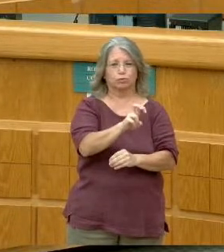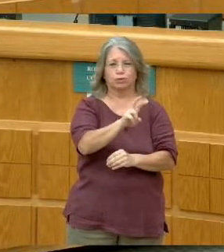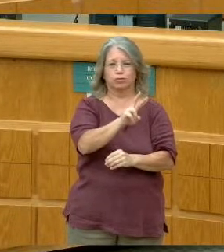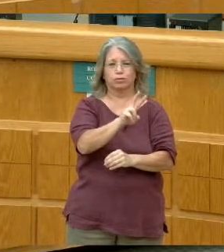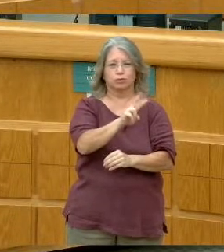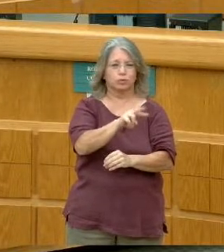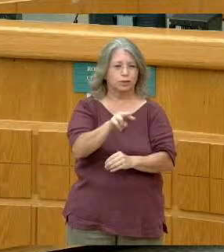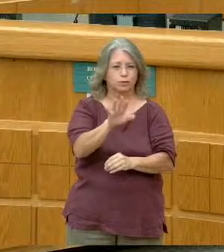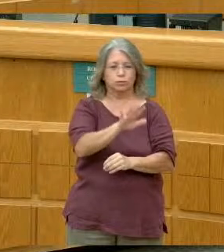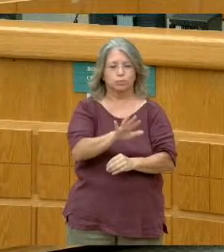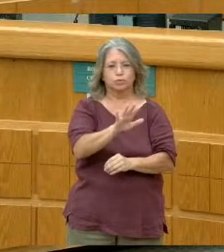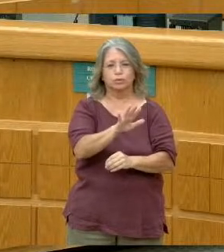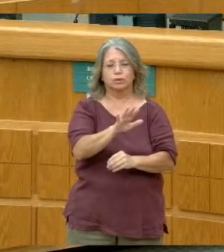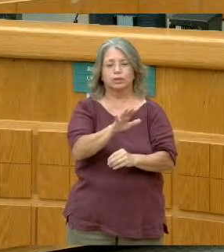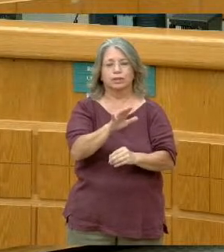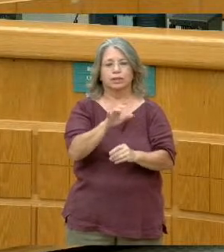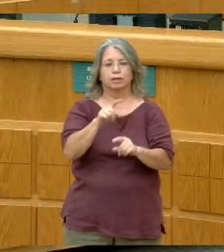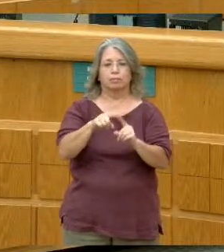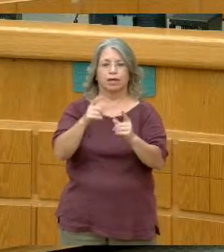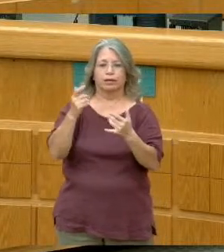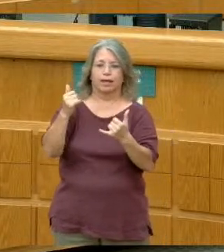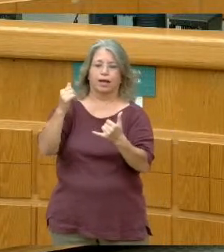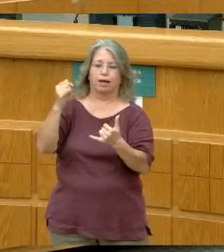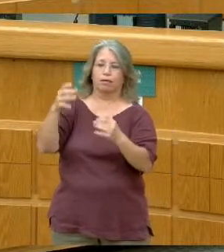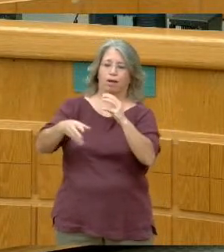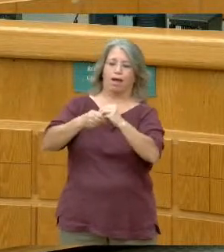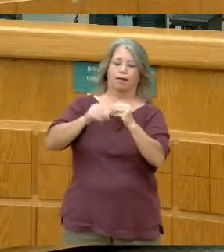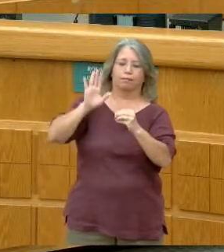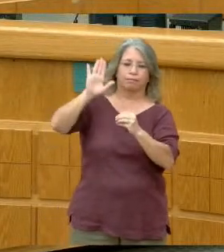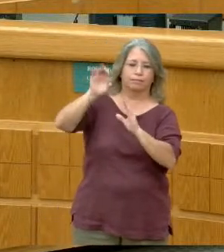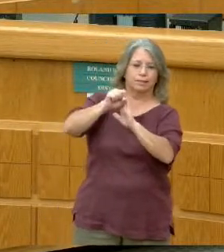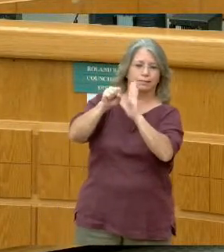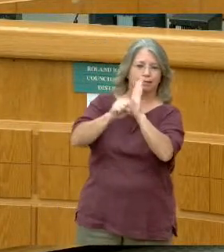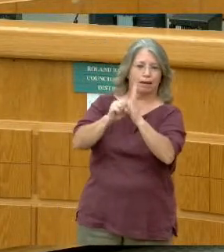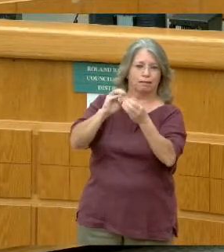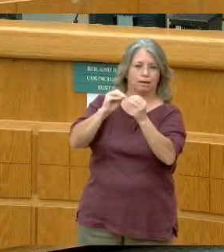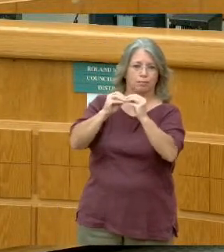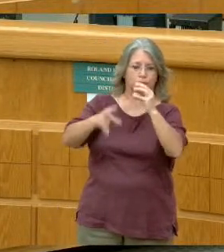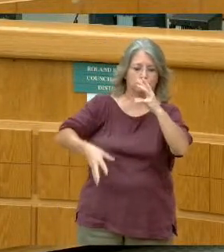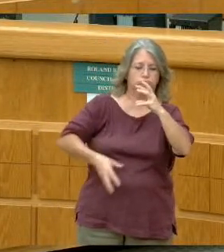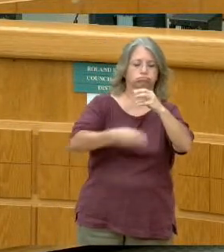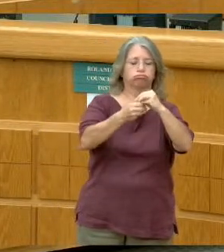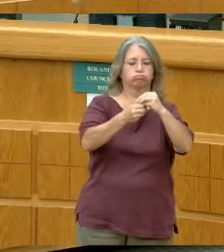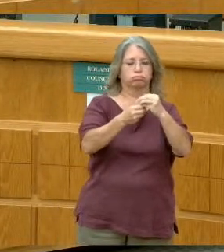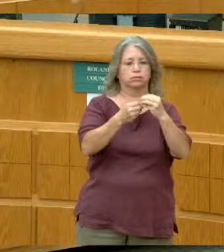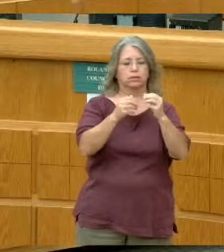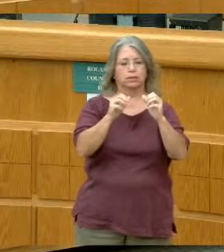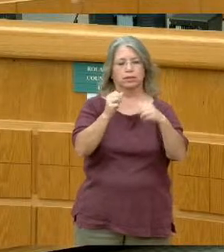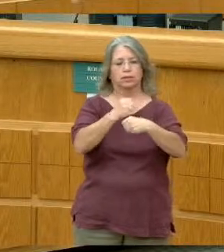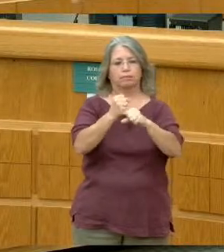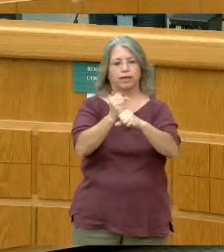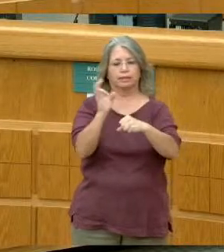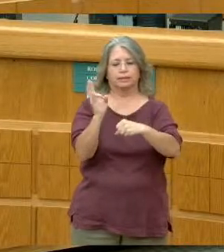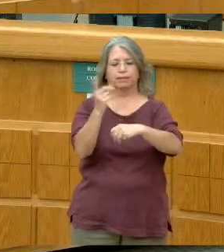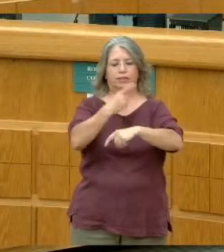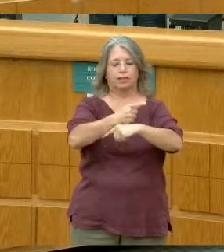earlier in the week, but with all the new data added, it's 281 is the 7-day average.